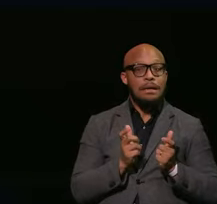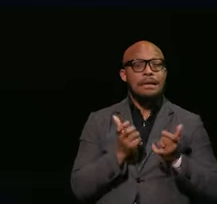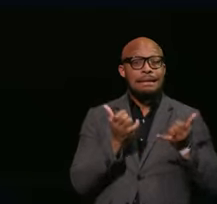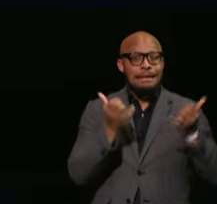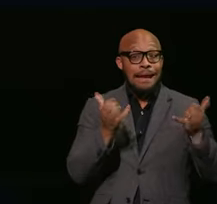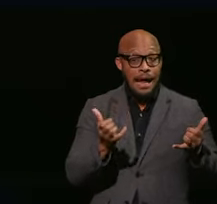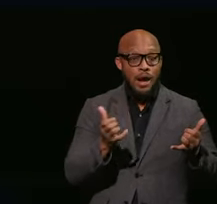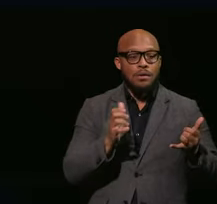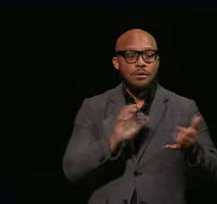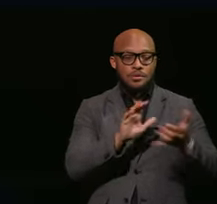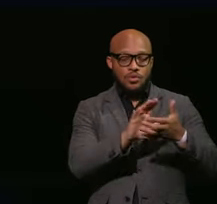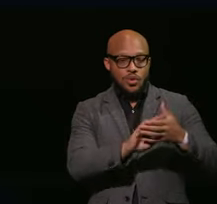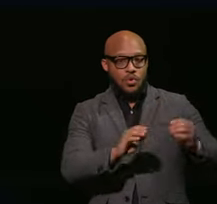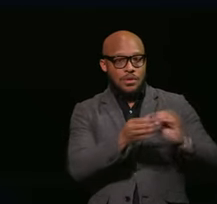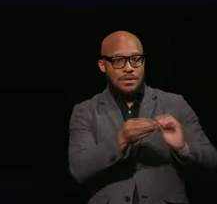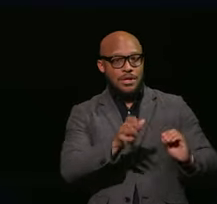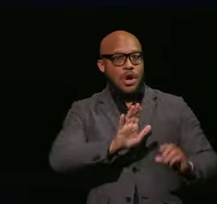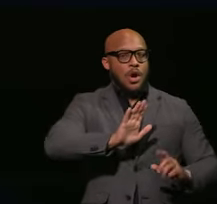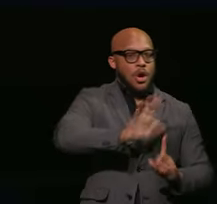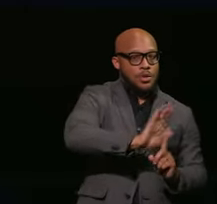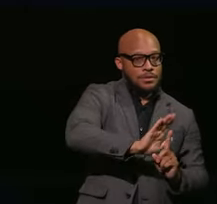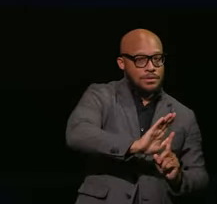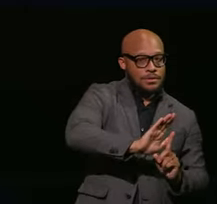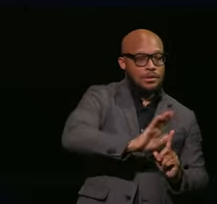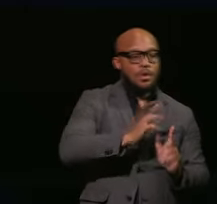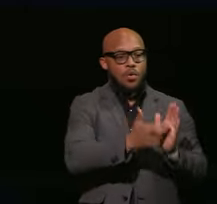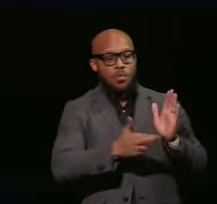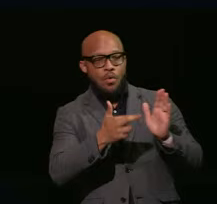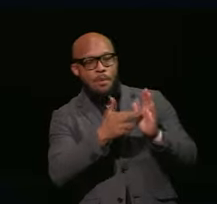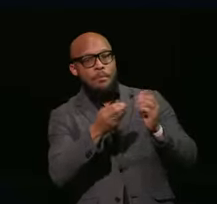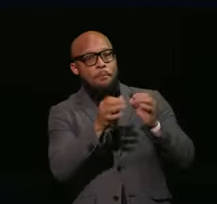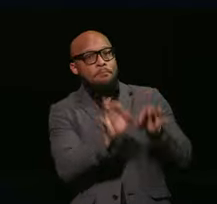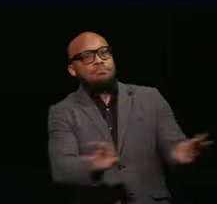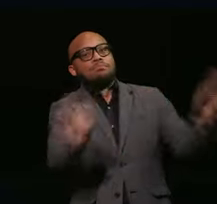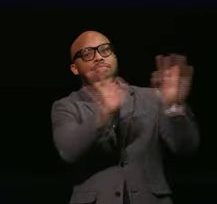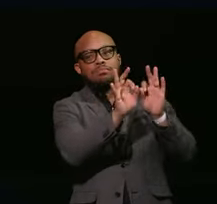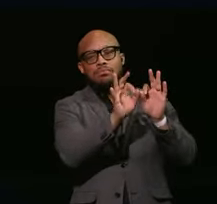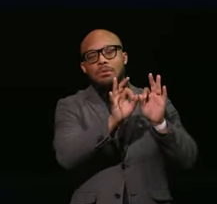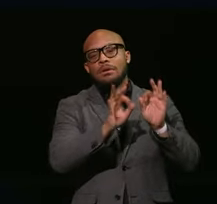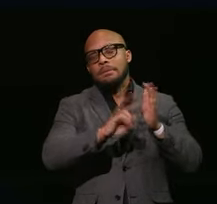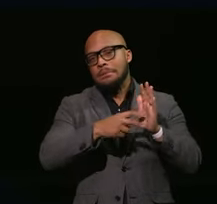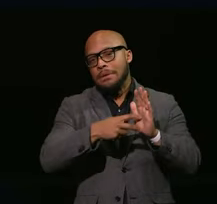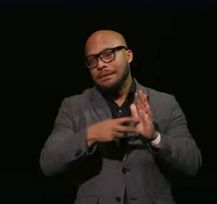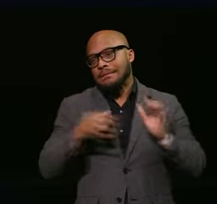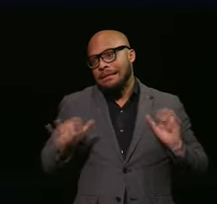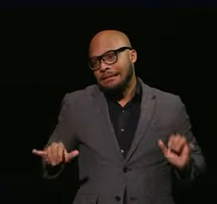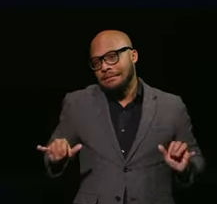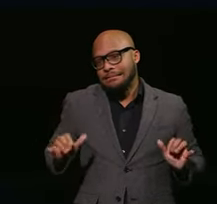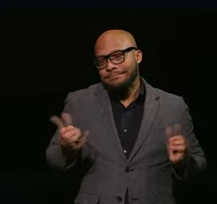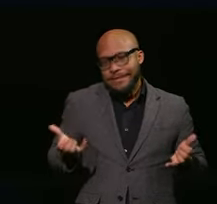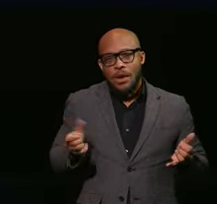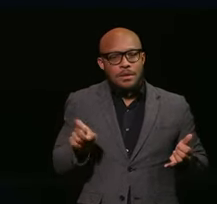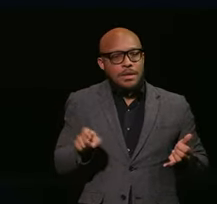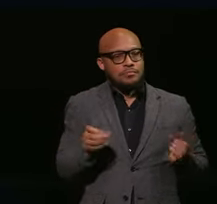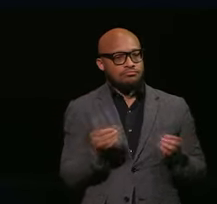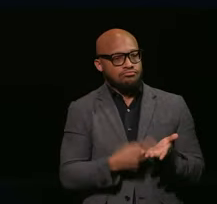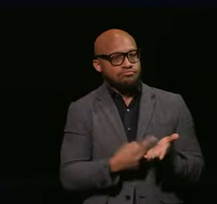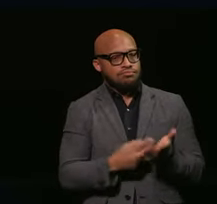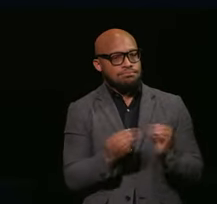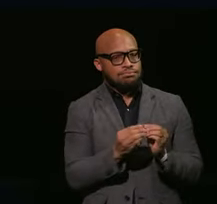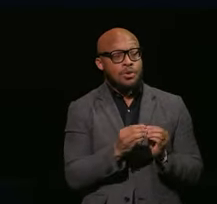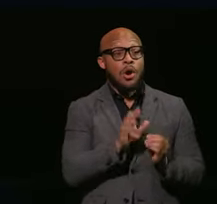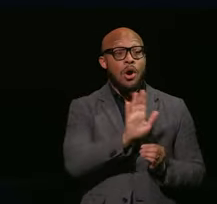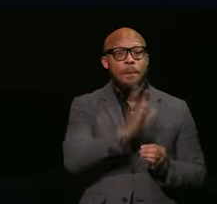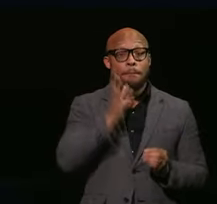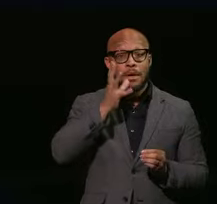role was a lot larger. It was much more substantial. So it made sense to start to have those conversations. And her parents were